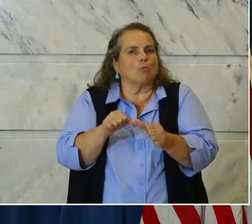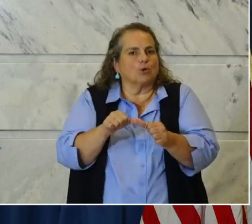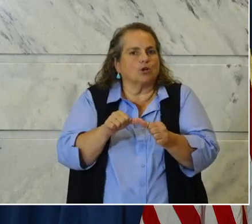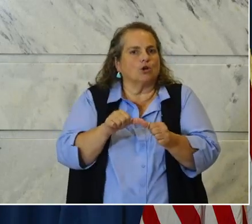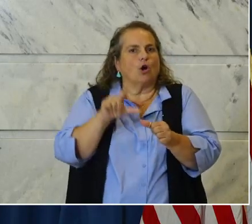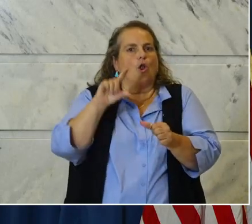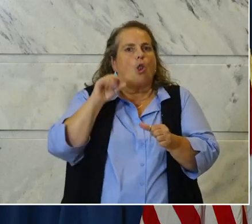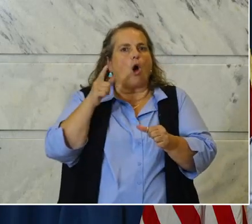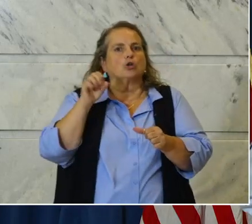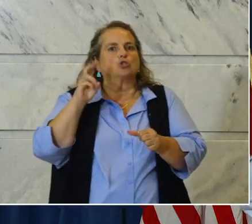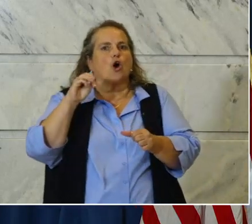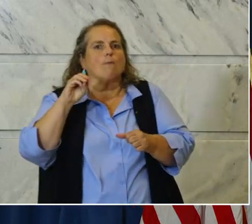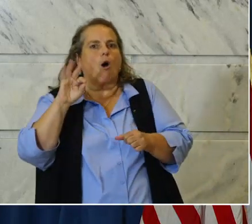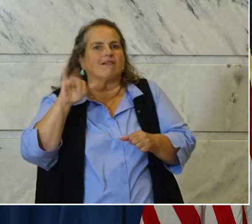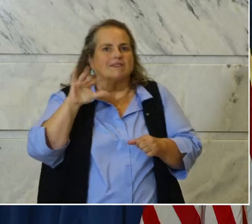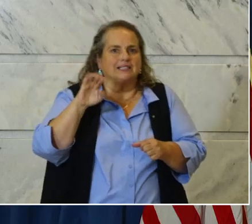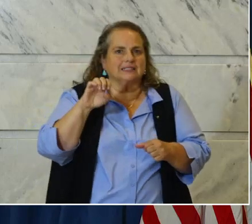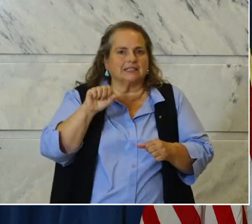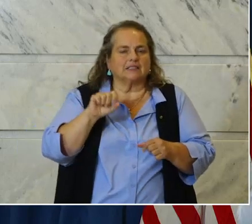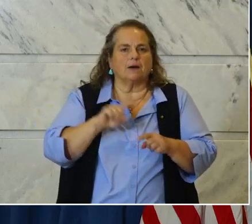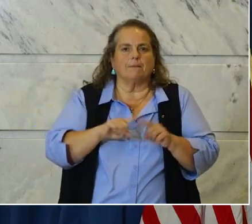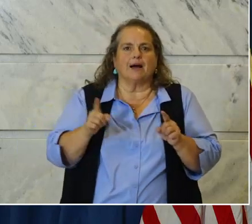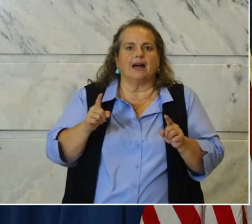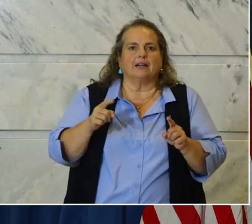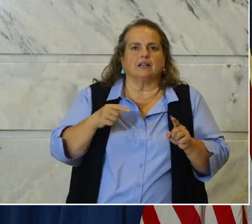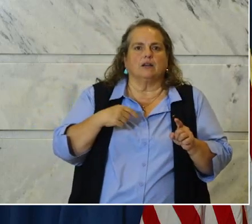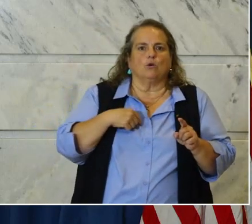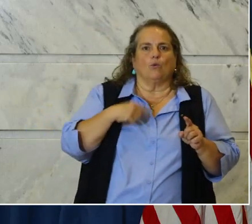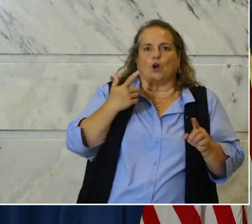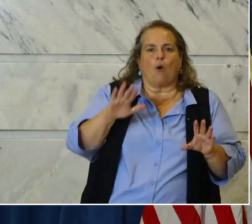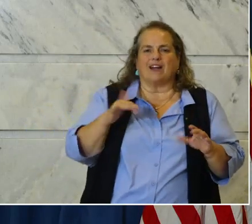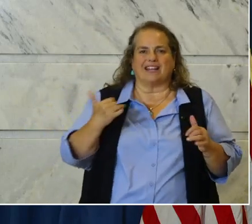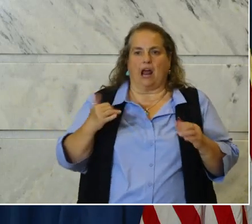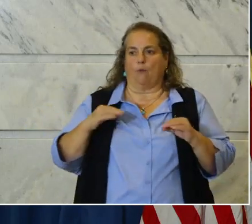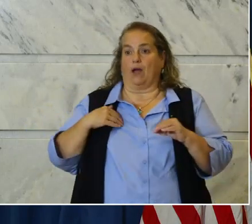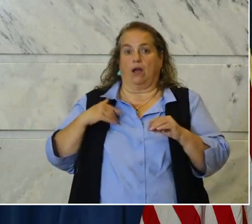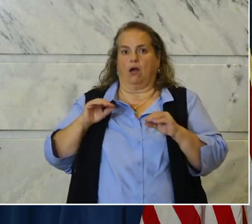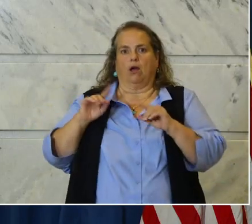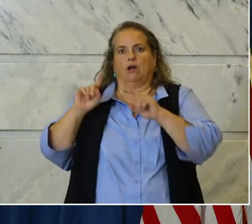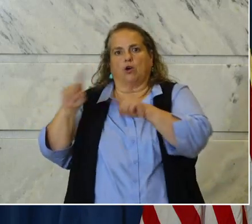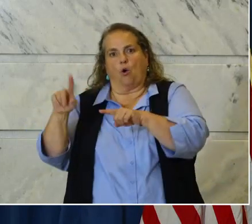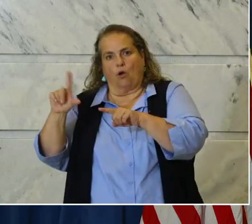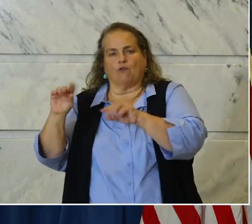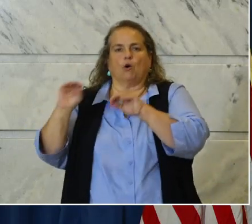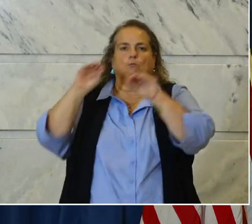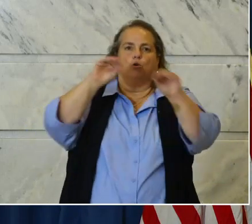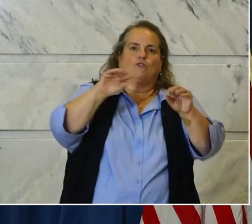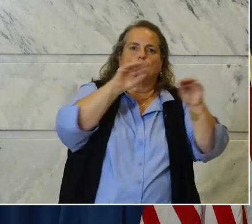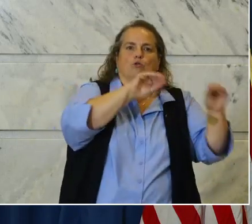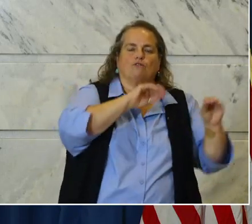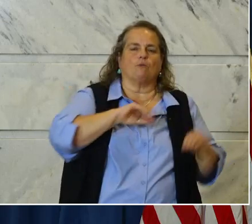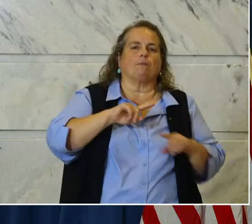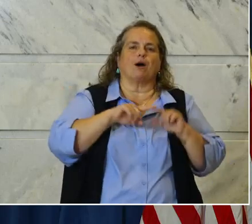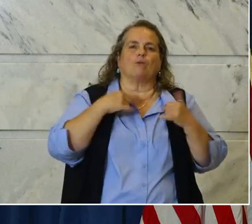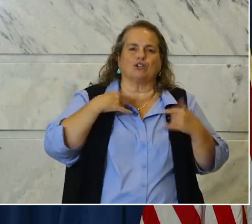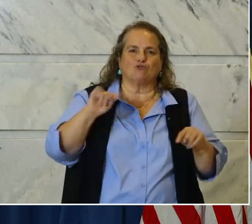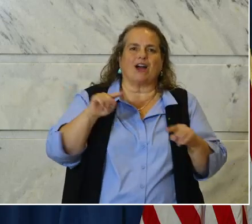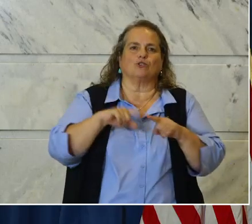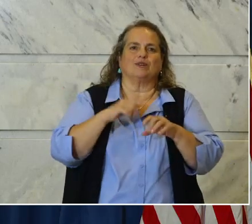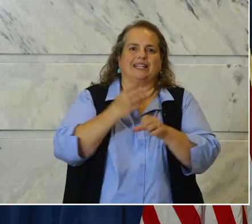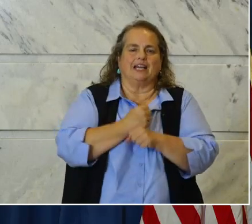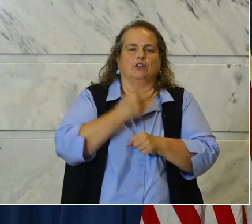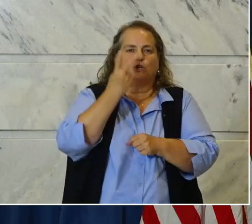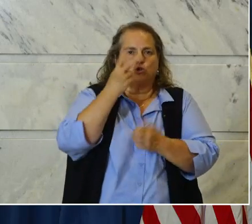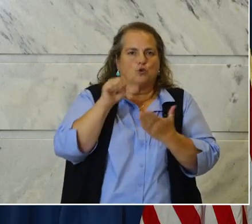long-term offices where we're not just moving around like we are right now, but we're trying to get those two-page letters out to the last